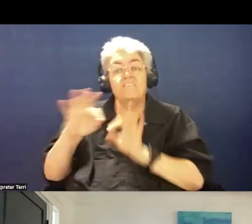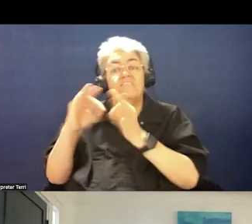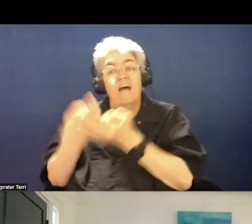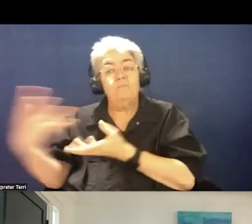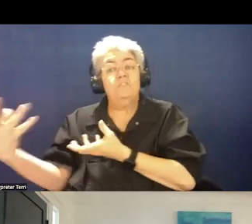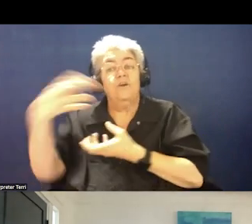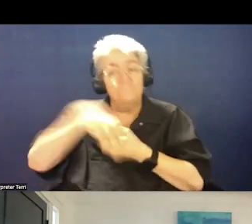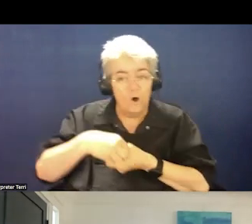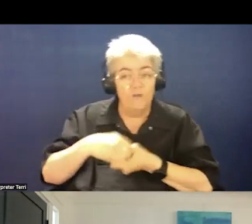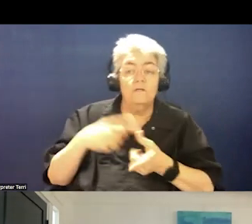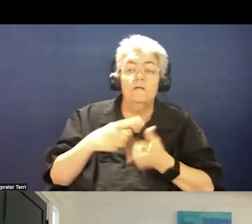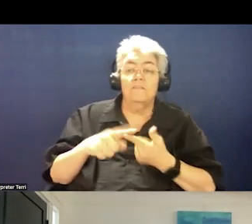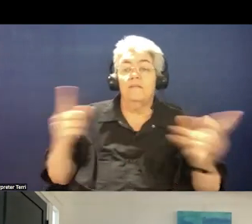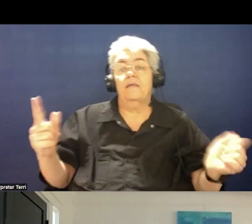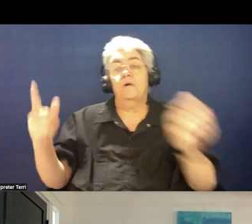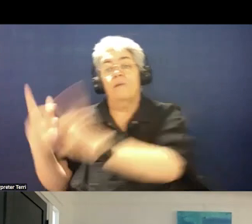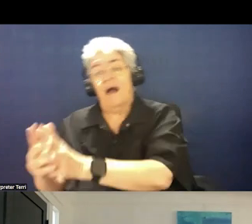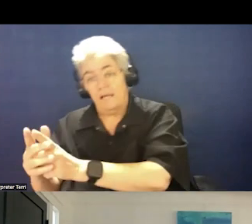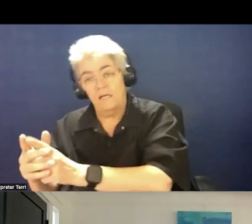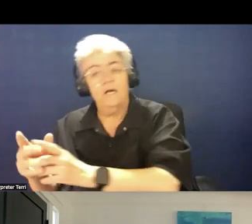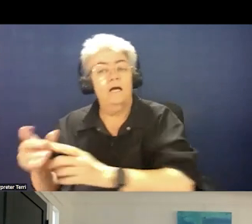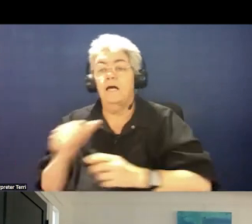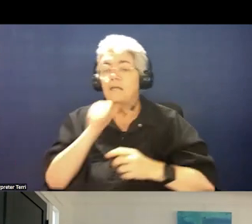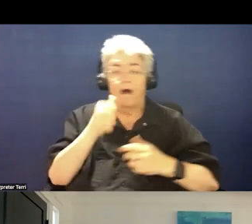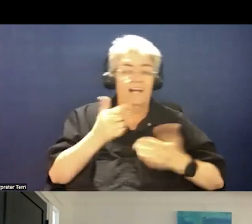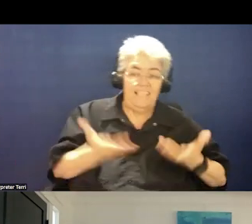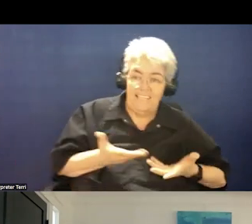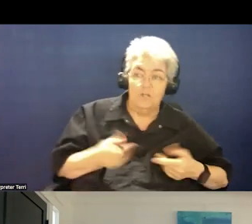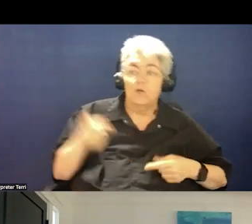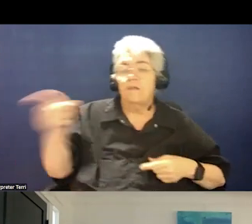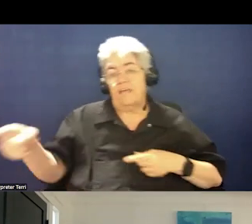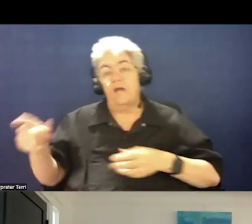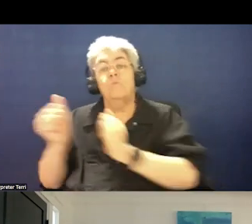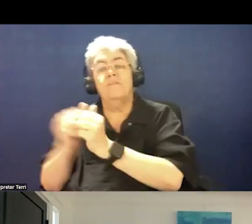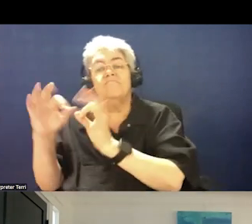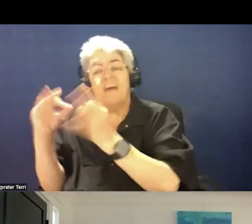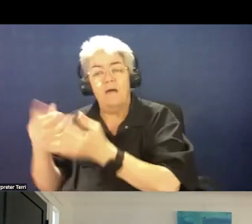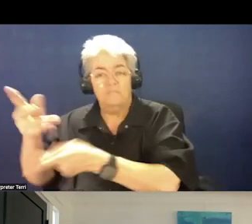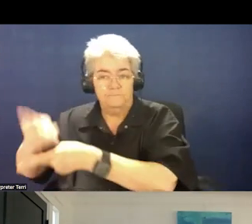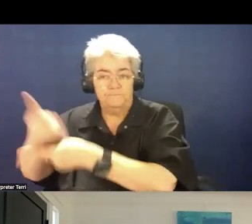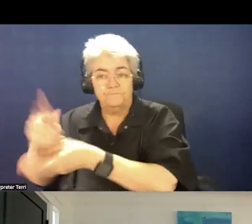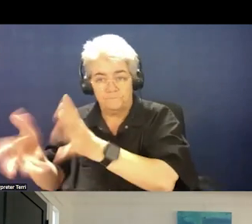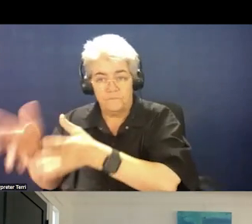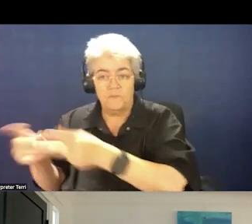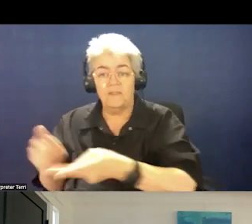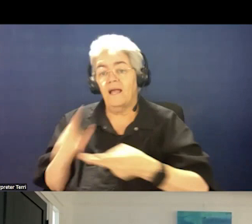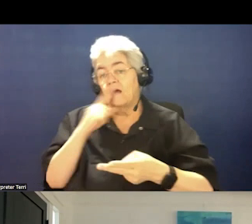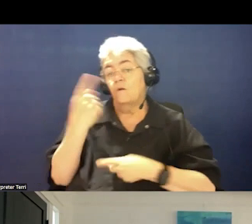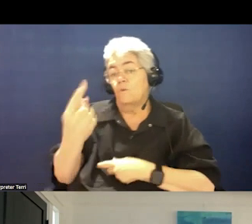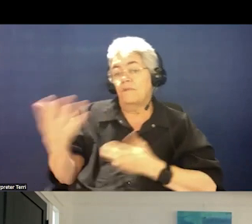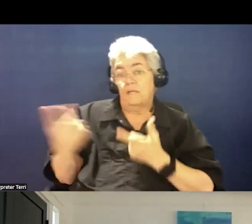for success and support after that. And we technically still have, one of the big things is that we're not bound